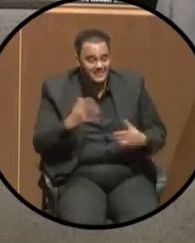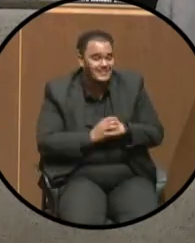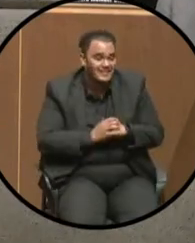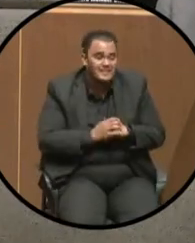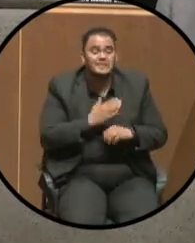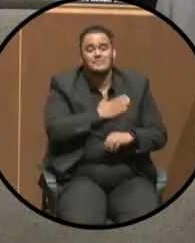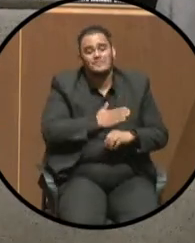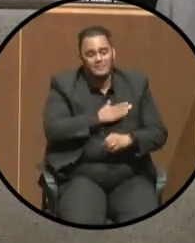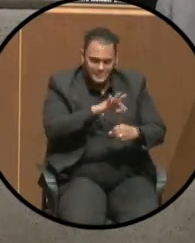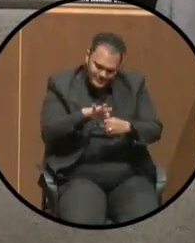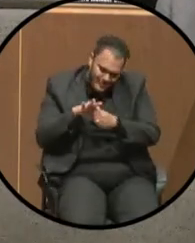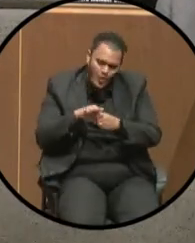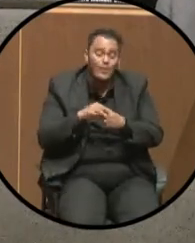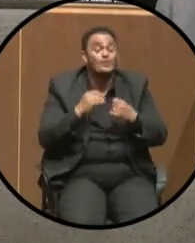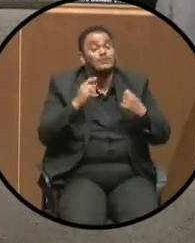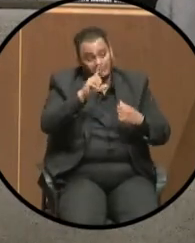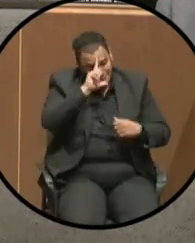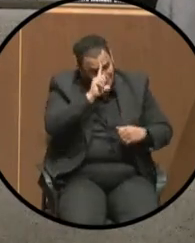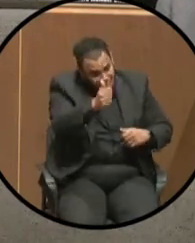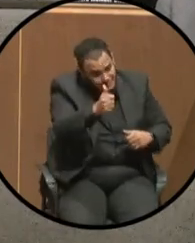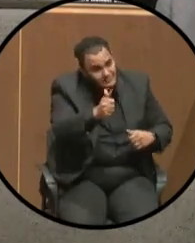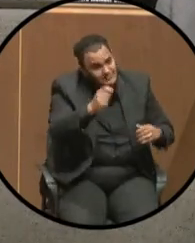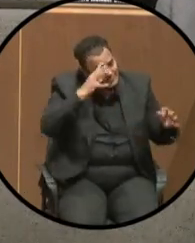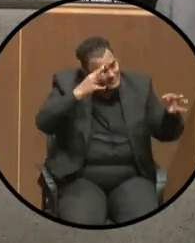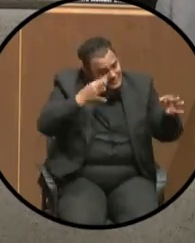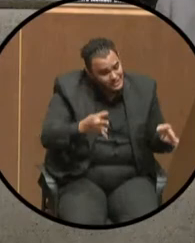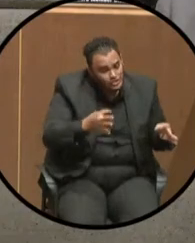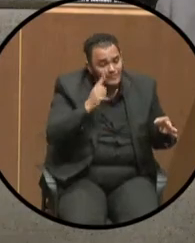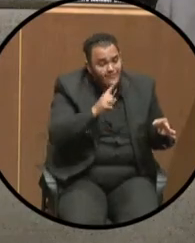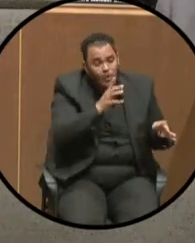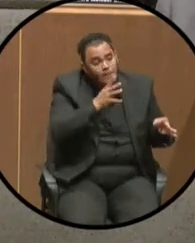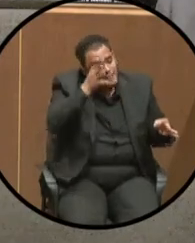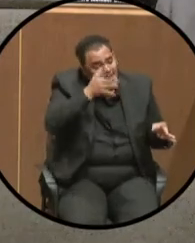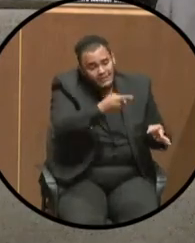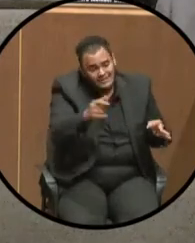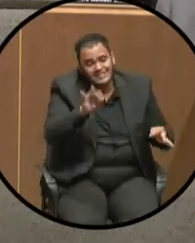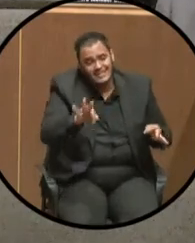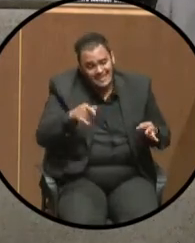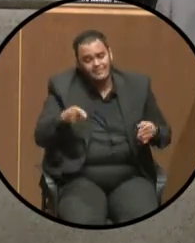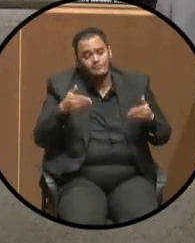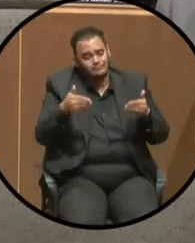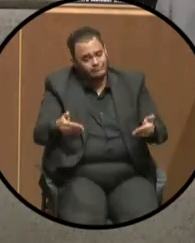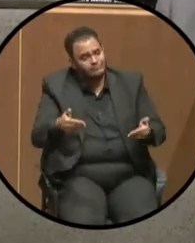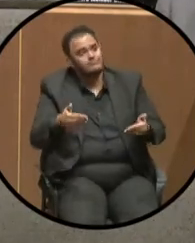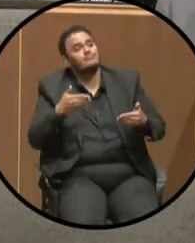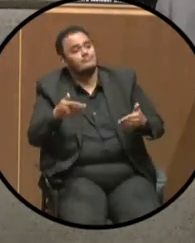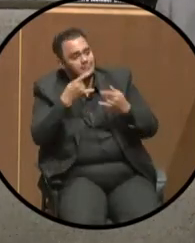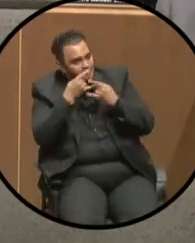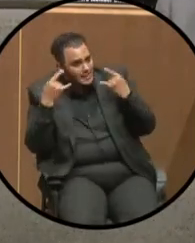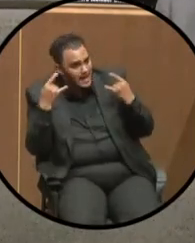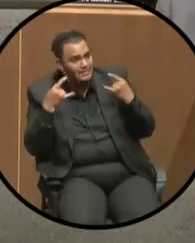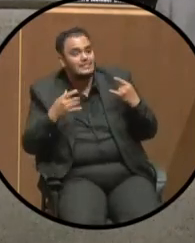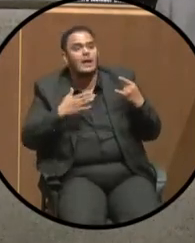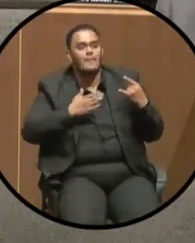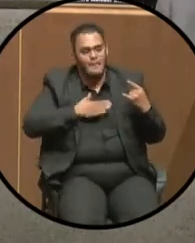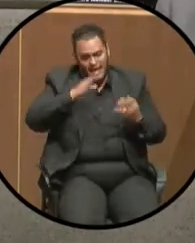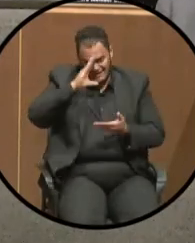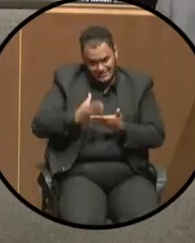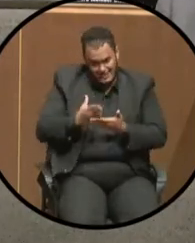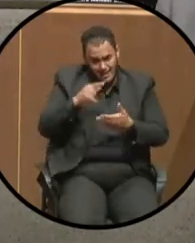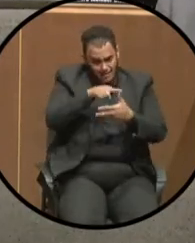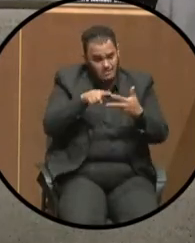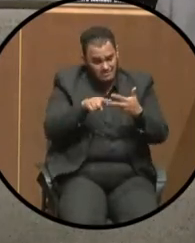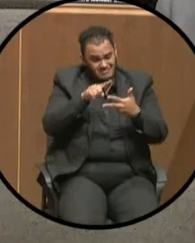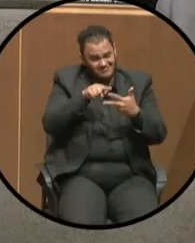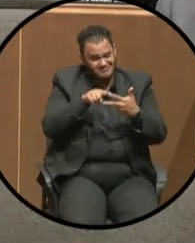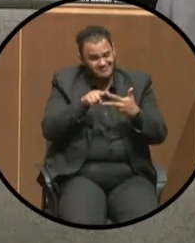optional for the 21-22 school year. I have one son who has asthma and had asthma attacks every single day from February until school